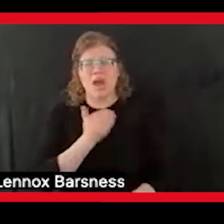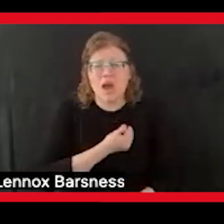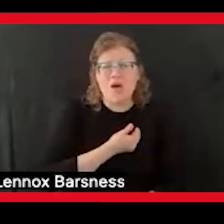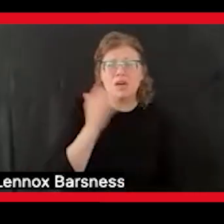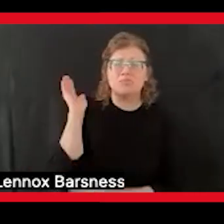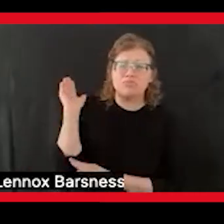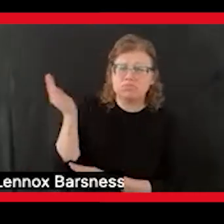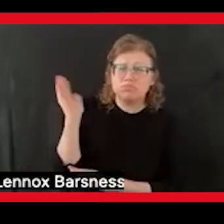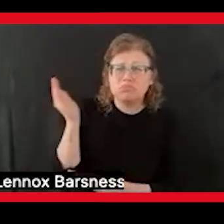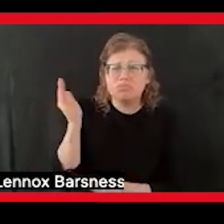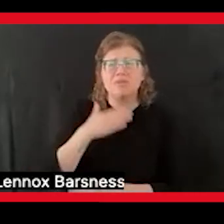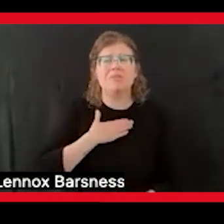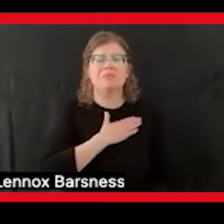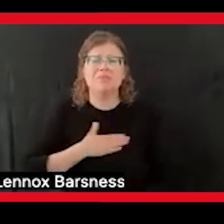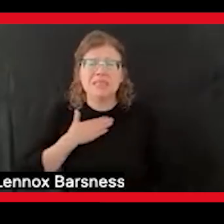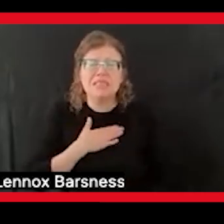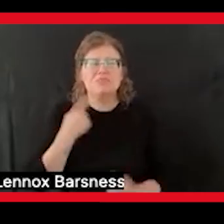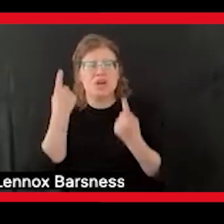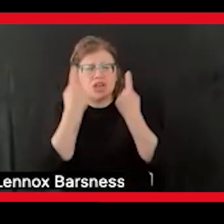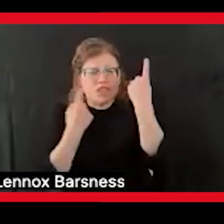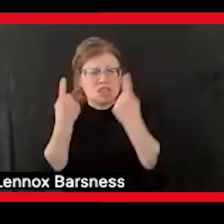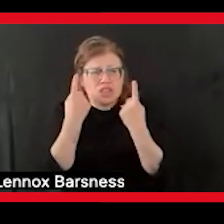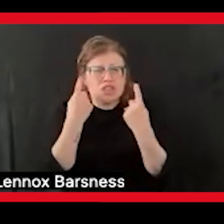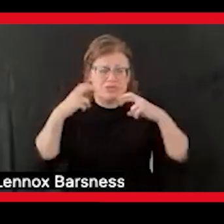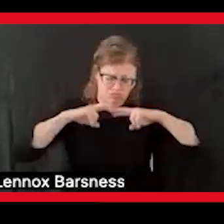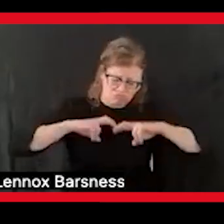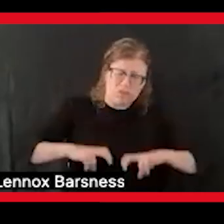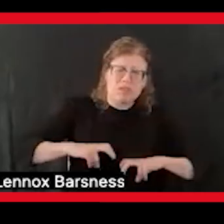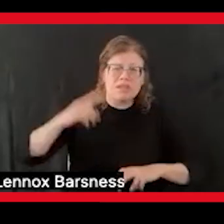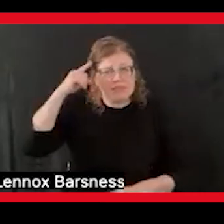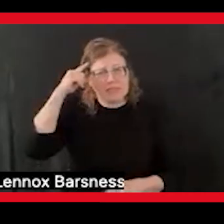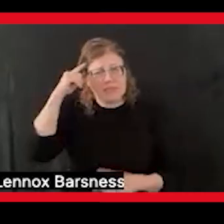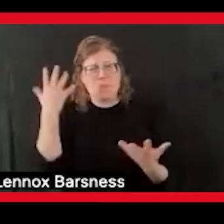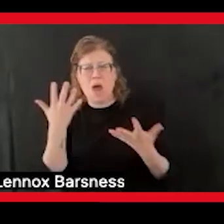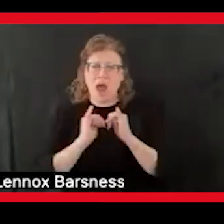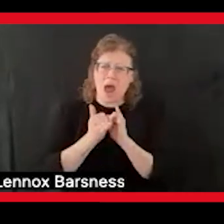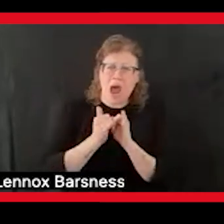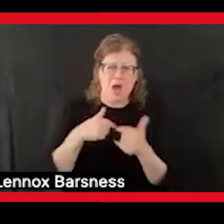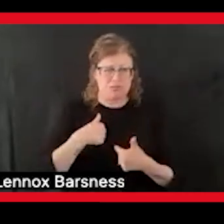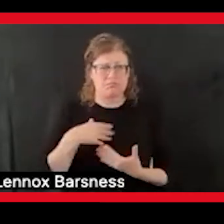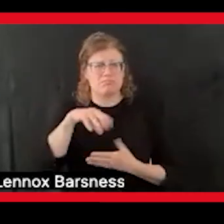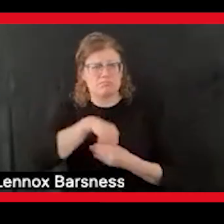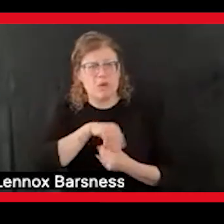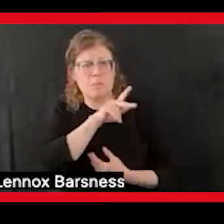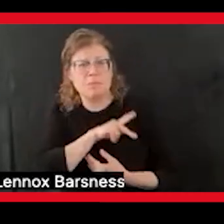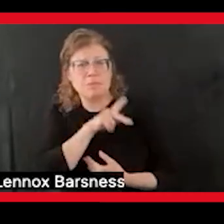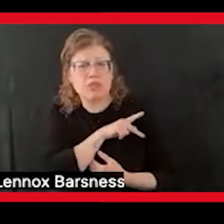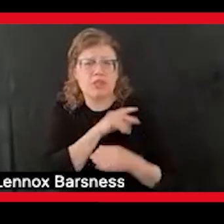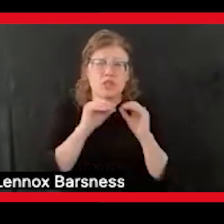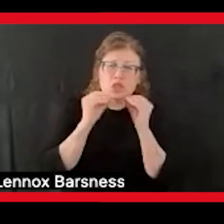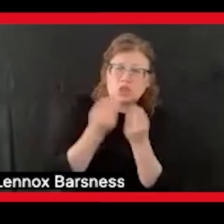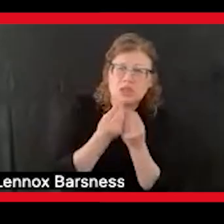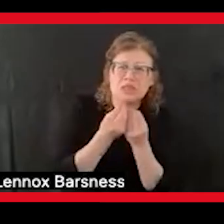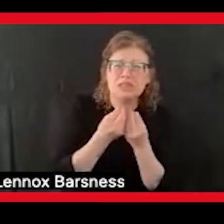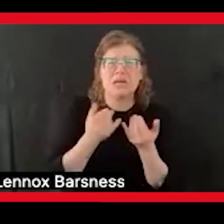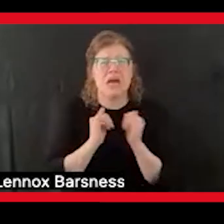consider ways that you personally or as an organization steward or contribute to